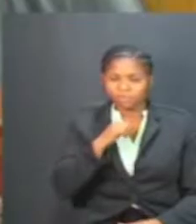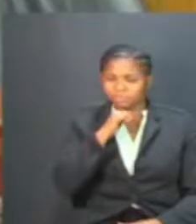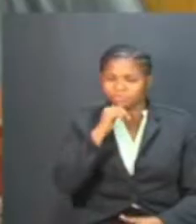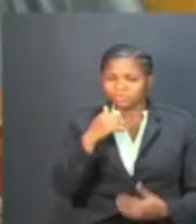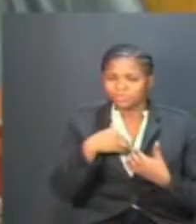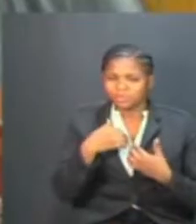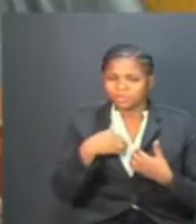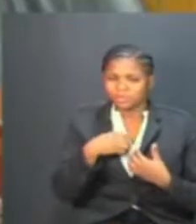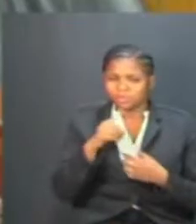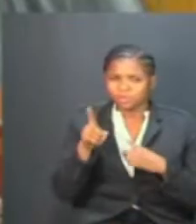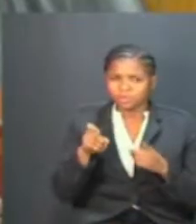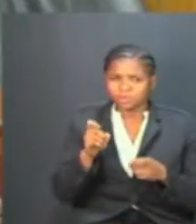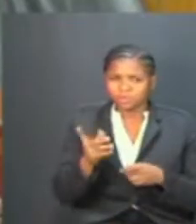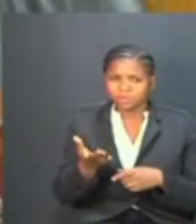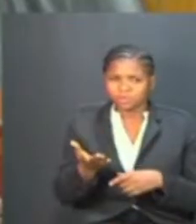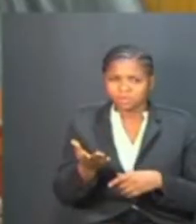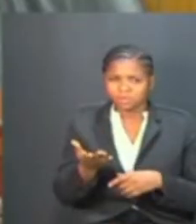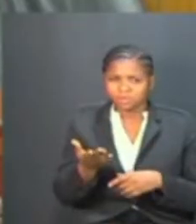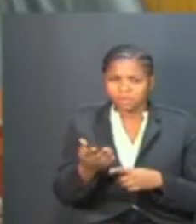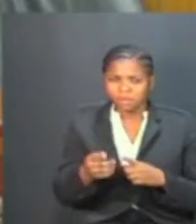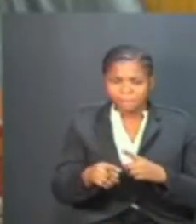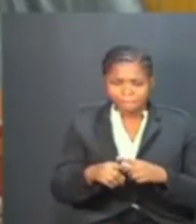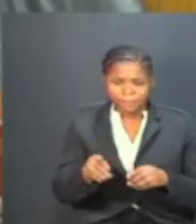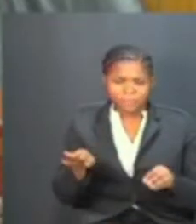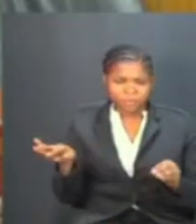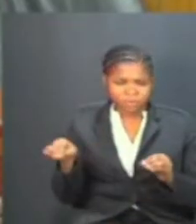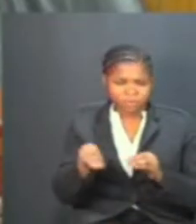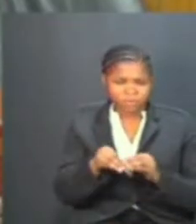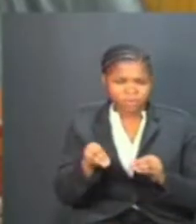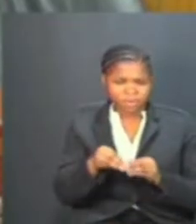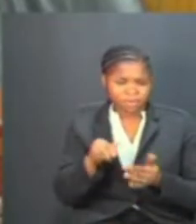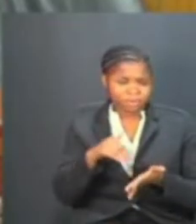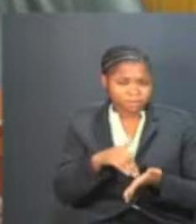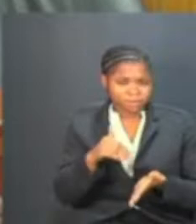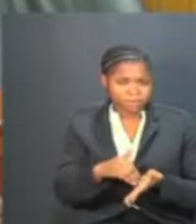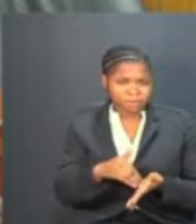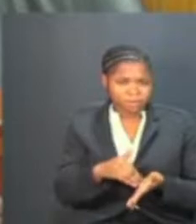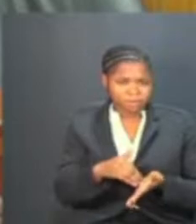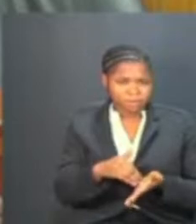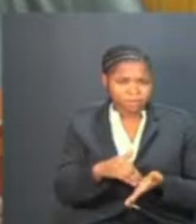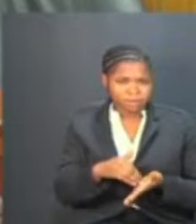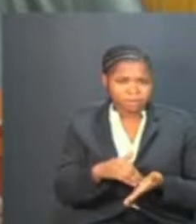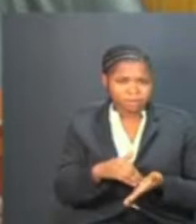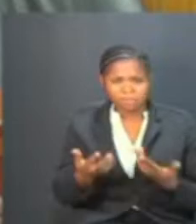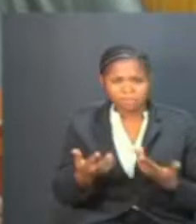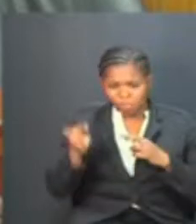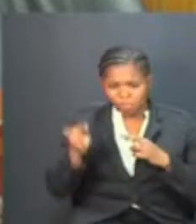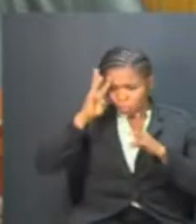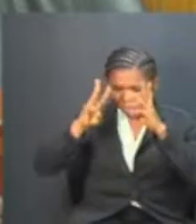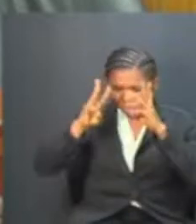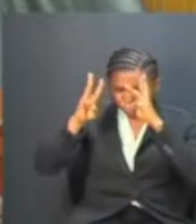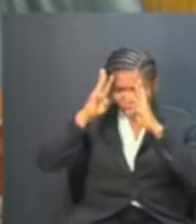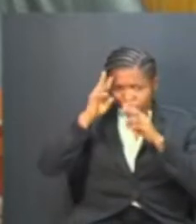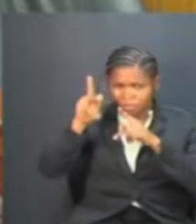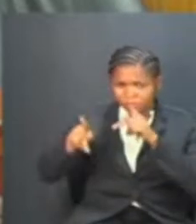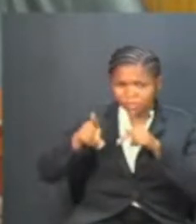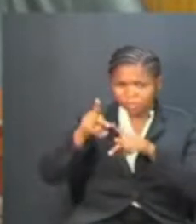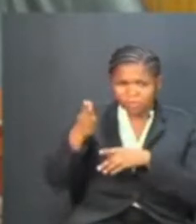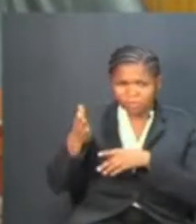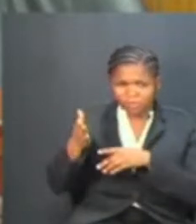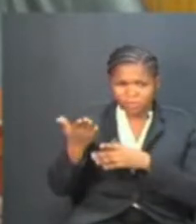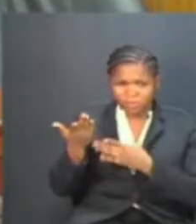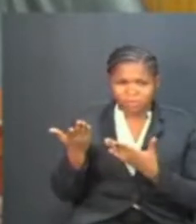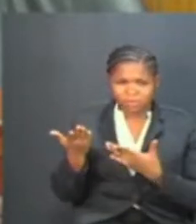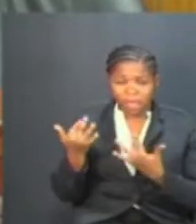to reiterate the plight of the people. Mr. Speaker, presently, cars are not plying